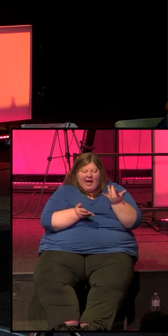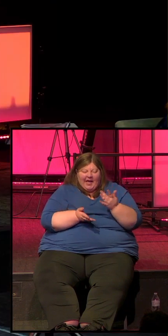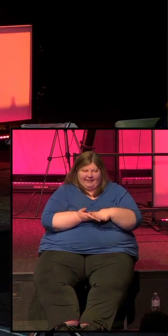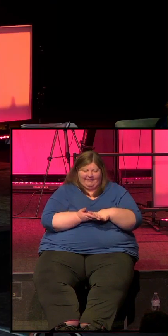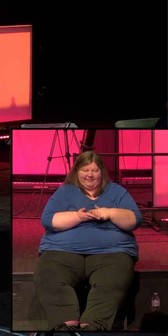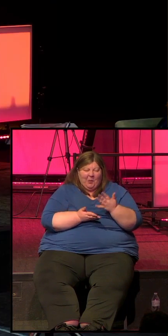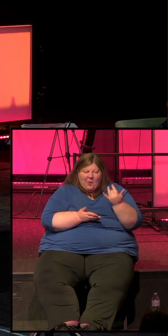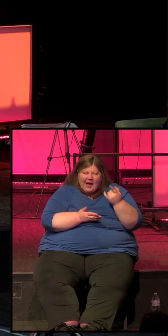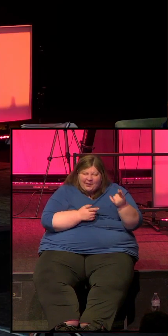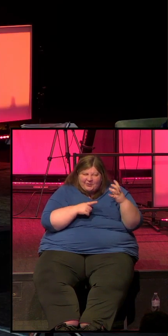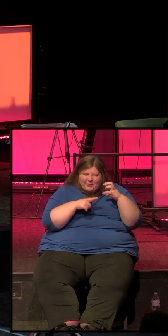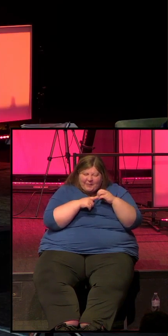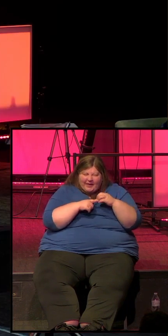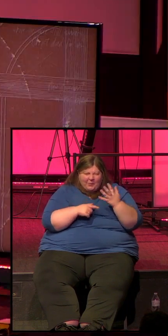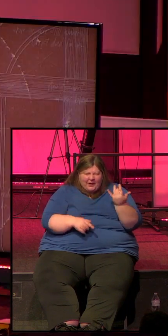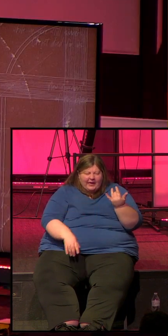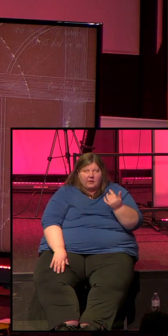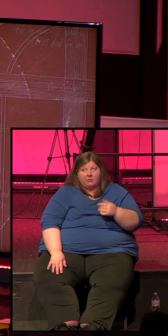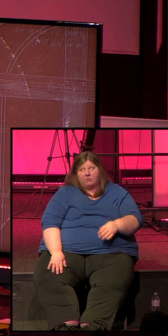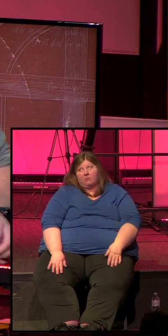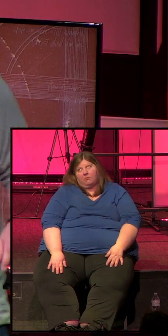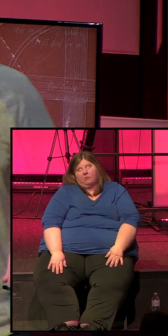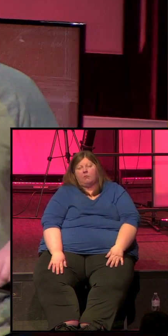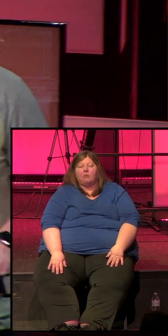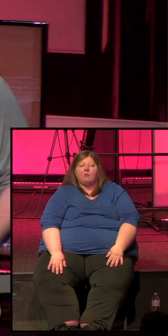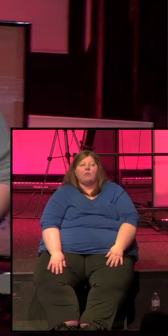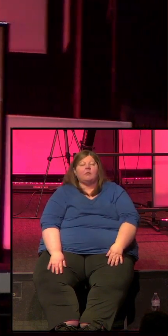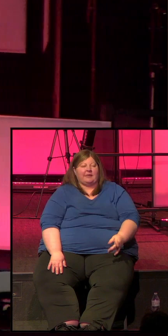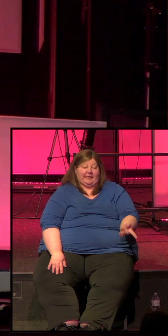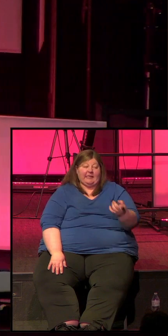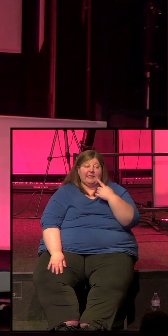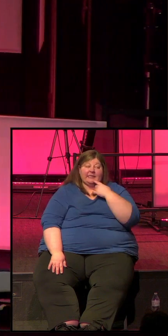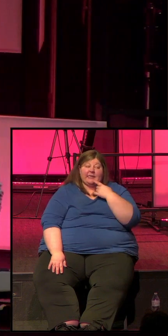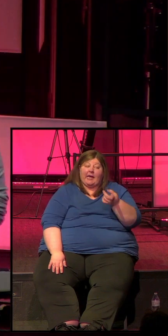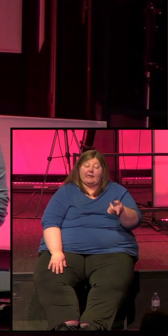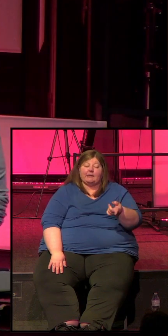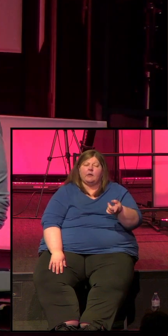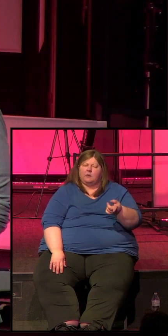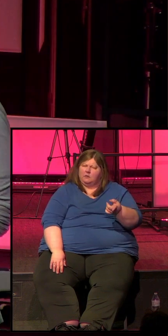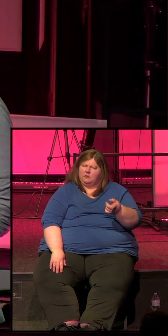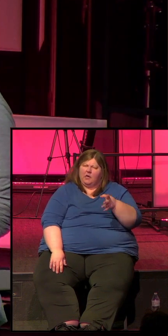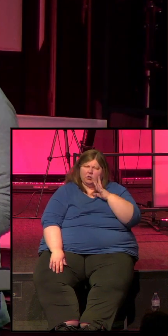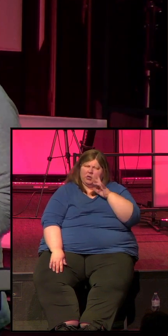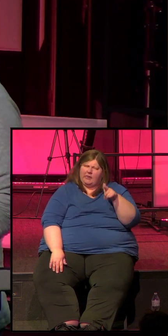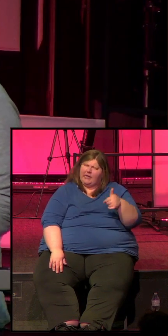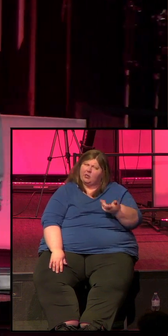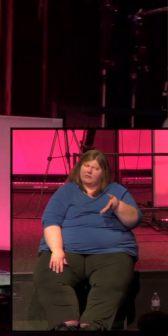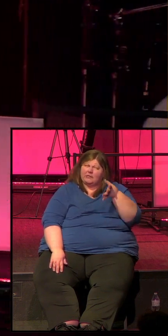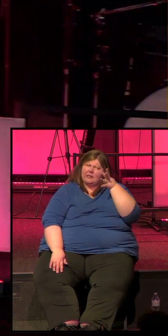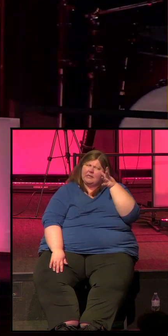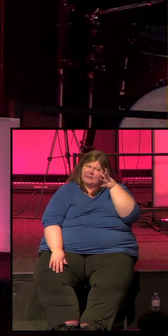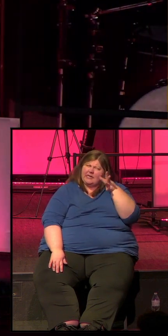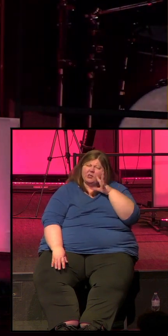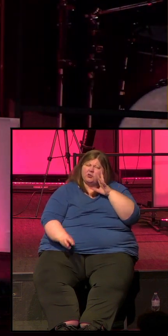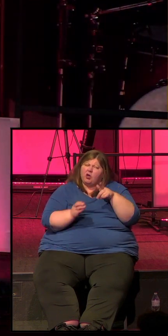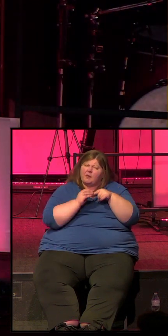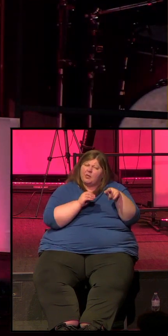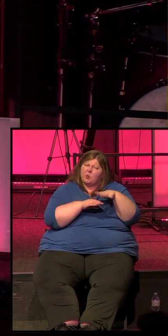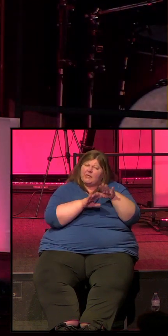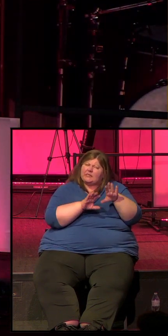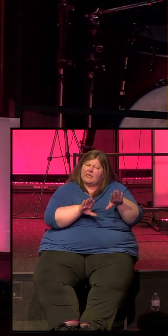why would you do that? And he goes, he said this, and I talked to him later. I said, "Daddy's gonna talk about you on